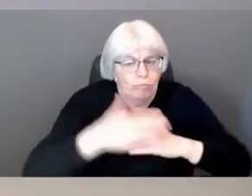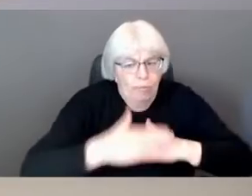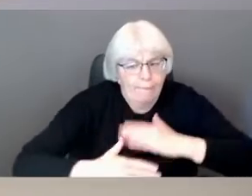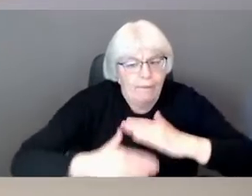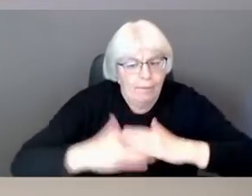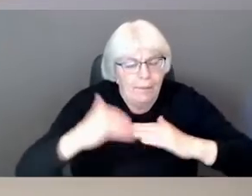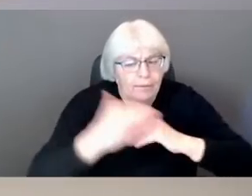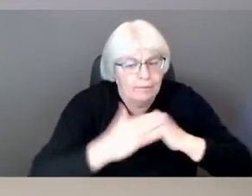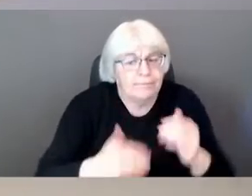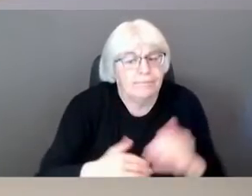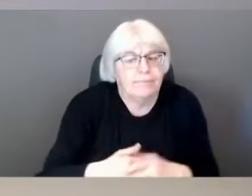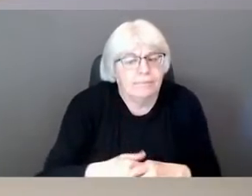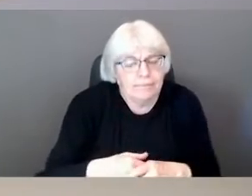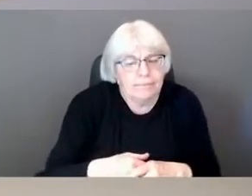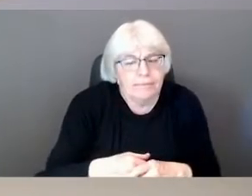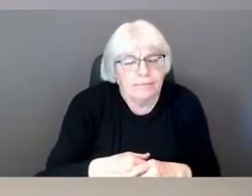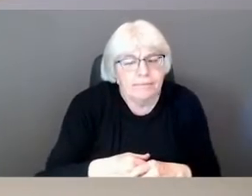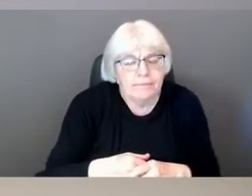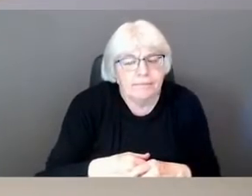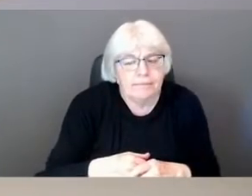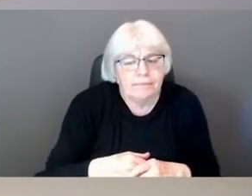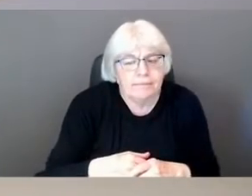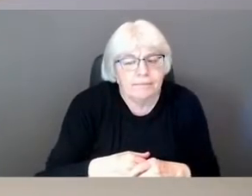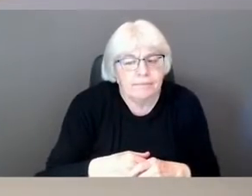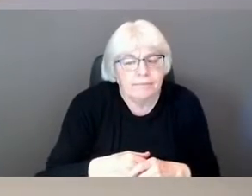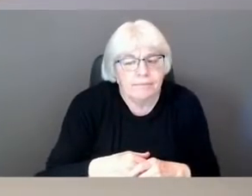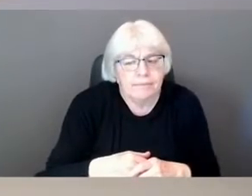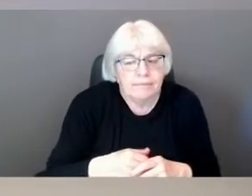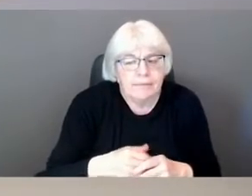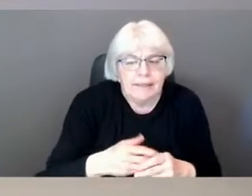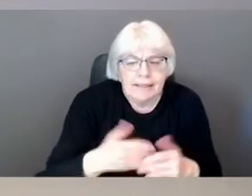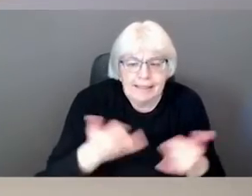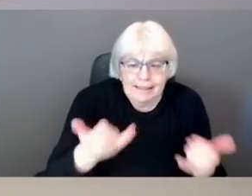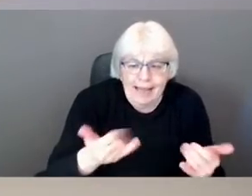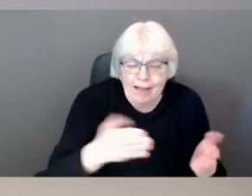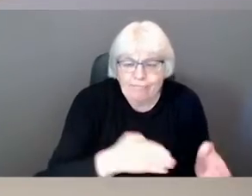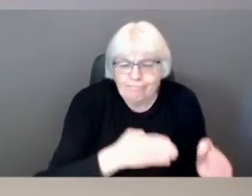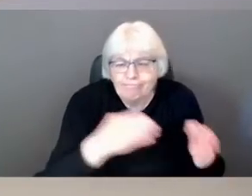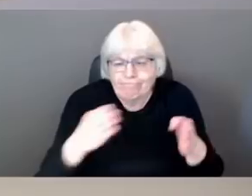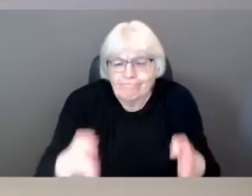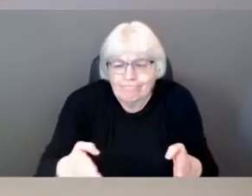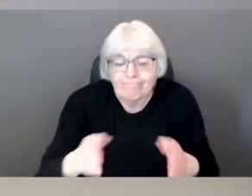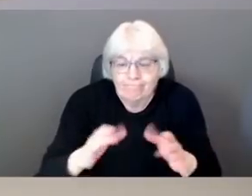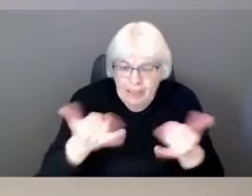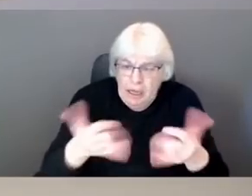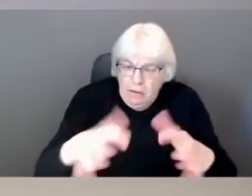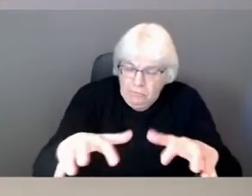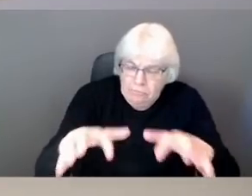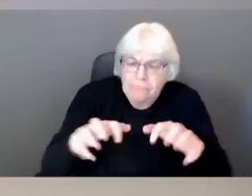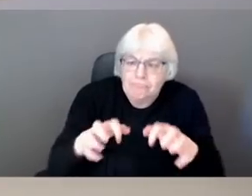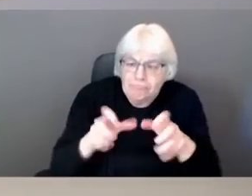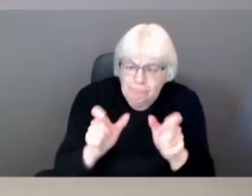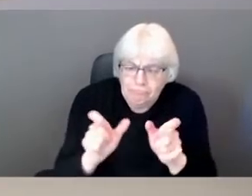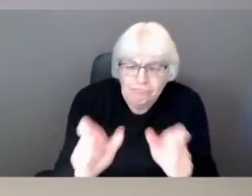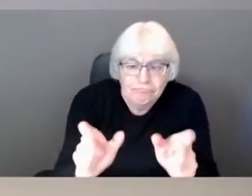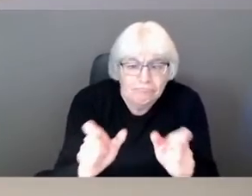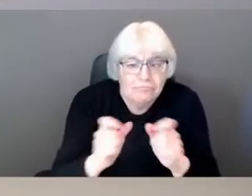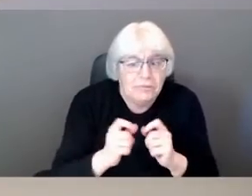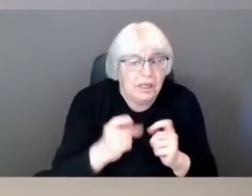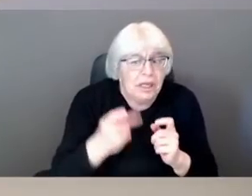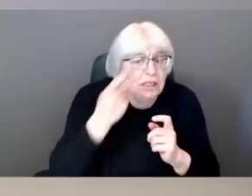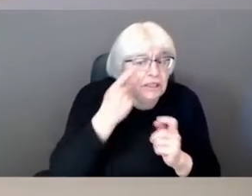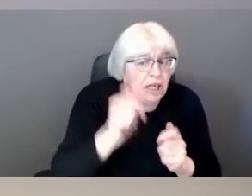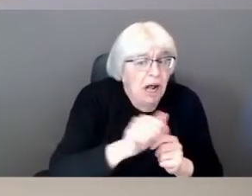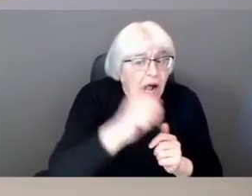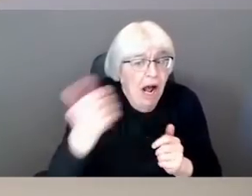get our arms around that. At this point in time, we have not established any link between that outbreak and